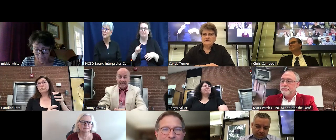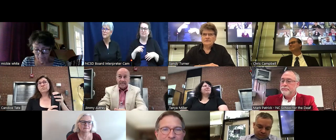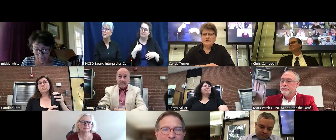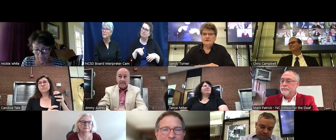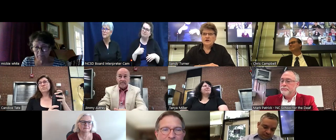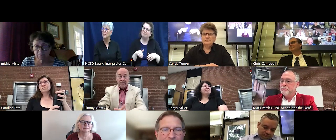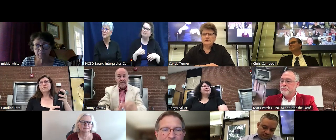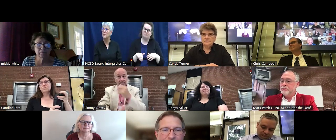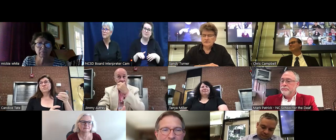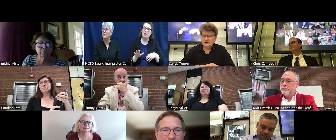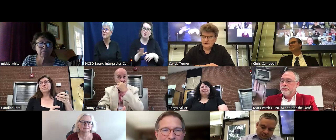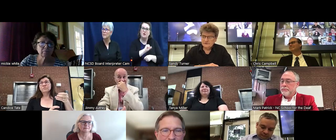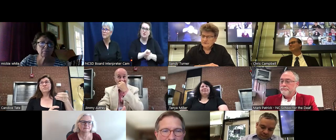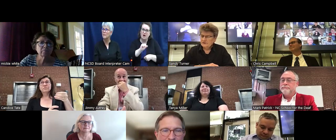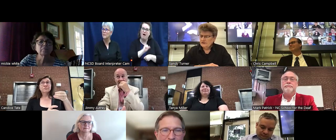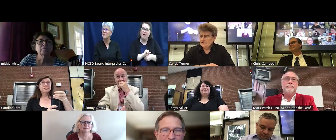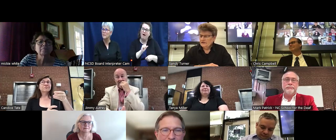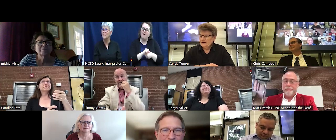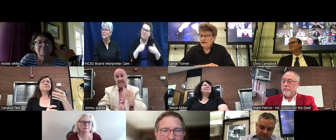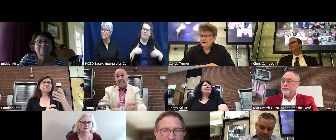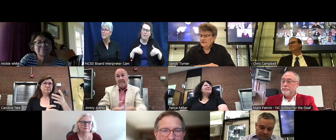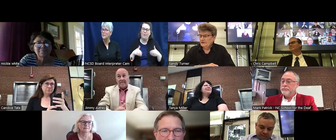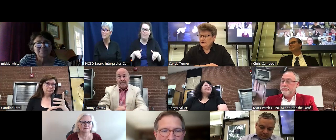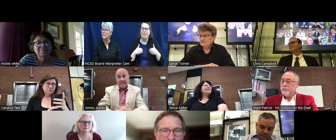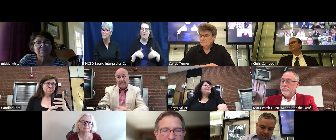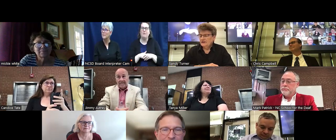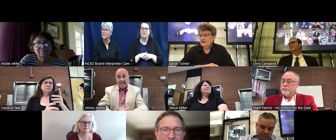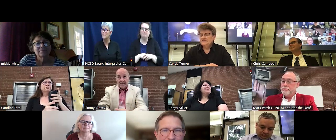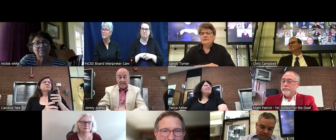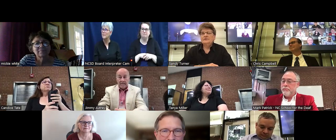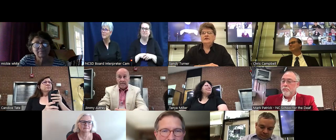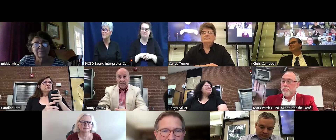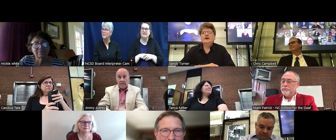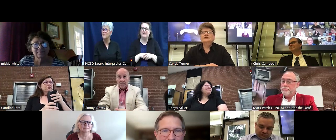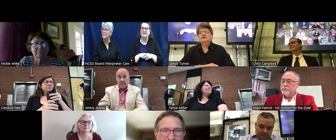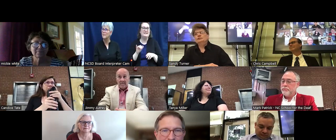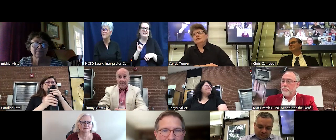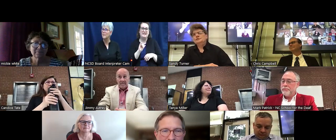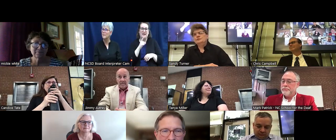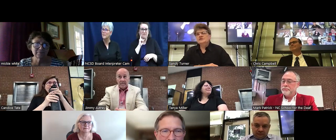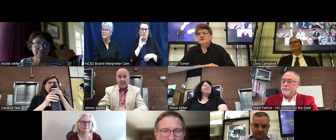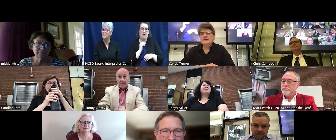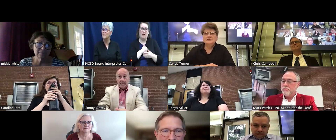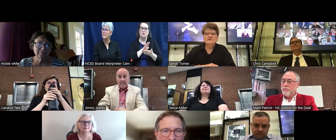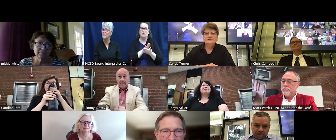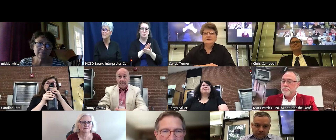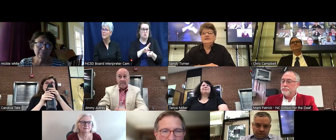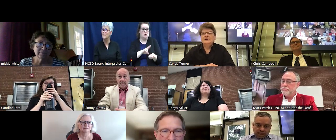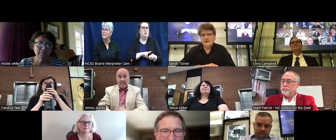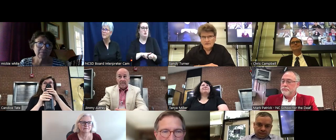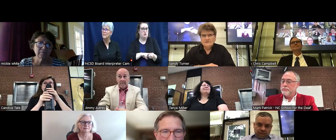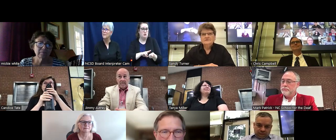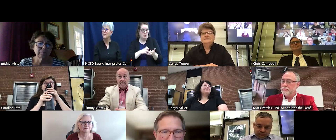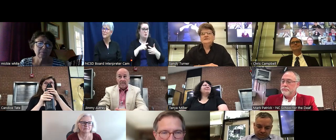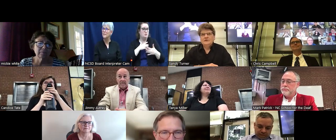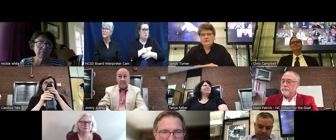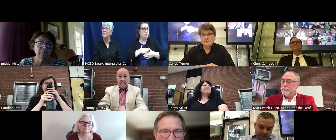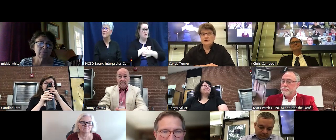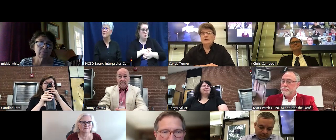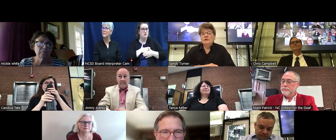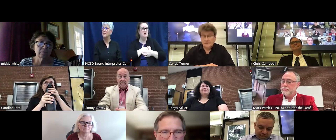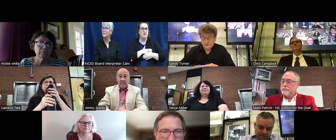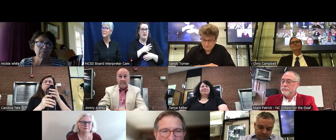Man, what a job you do. And same thing for our School Nurse Appreciation.